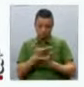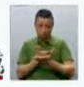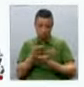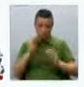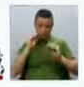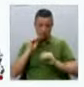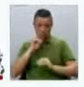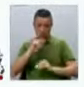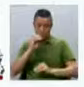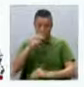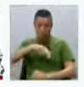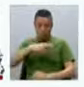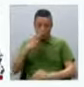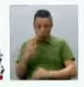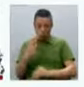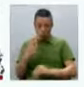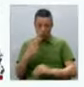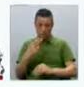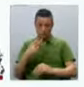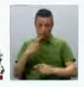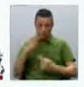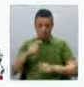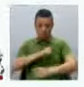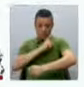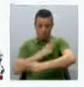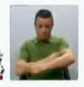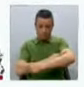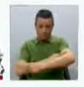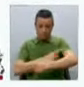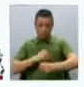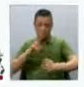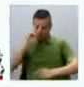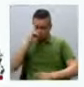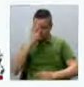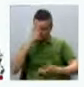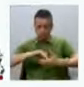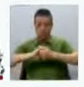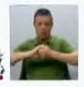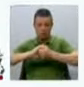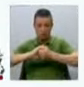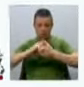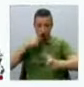our deepest condolences as well as our strong commitment and solidarity to the people of Vanuatu.